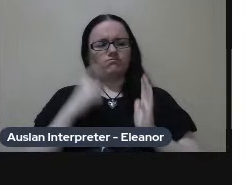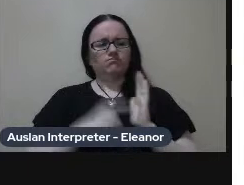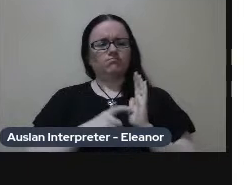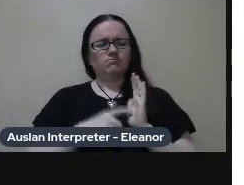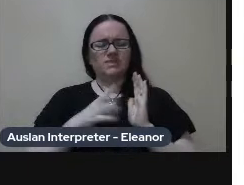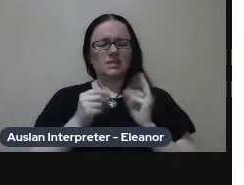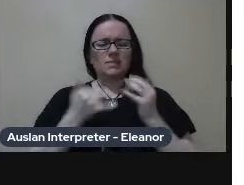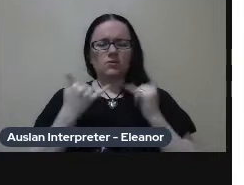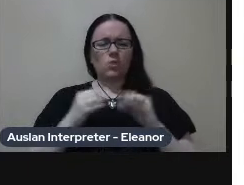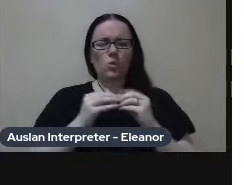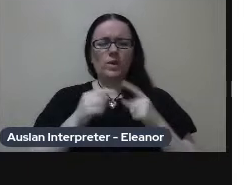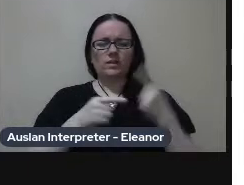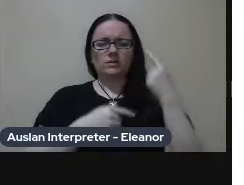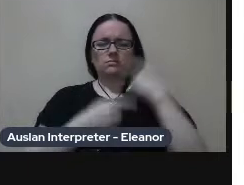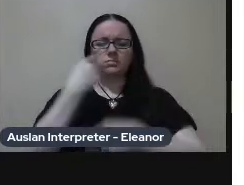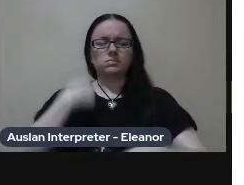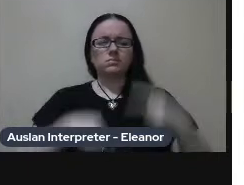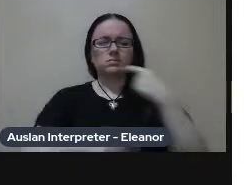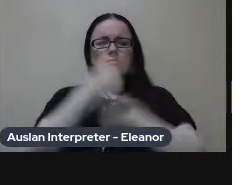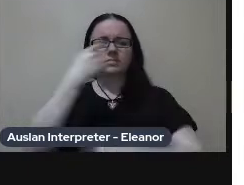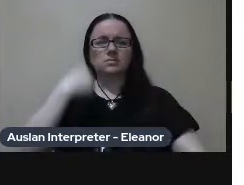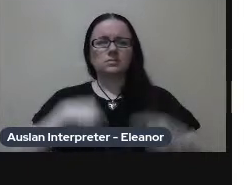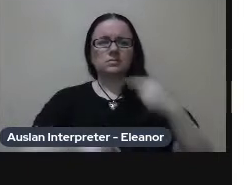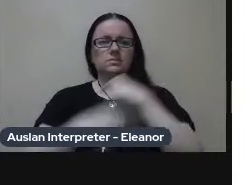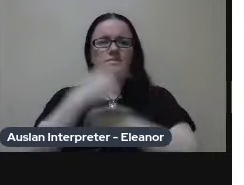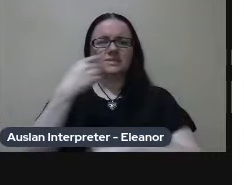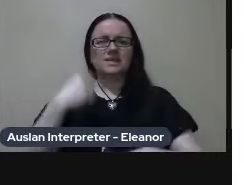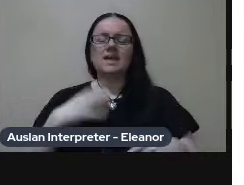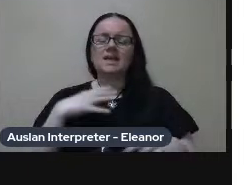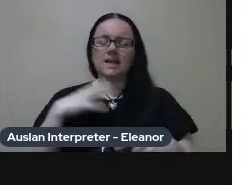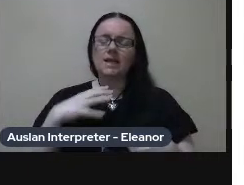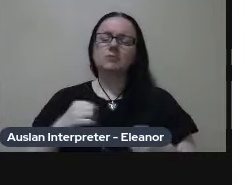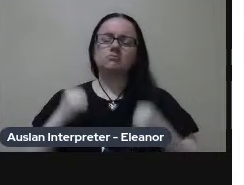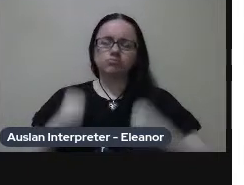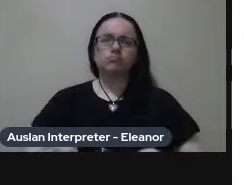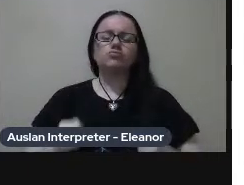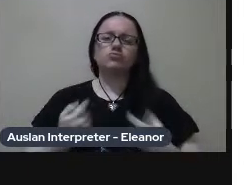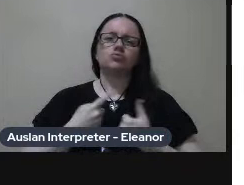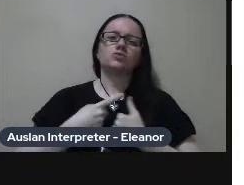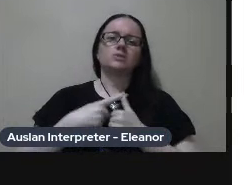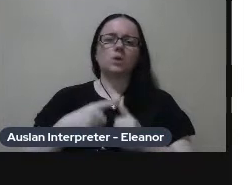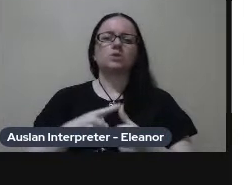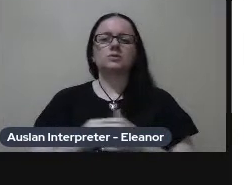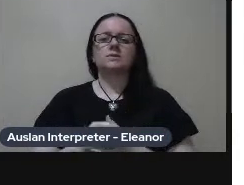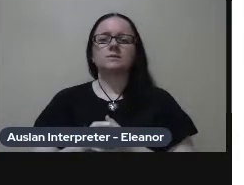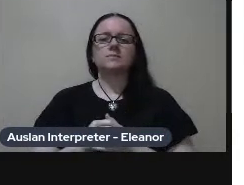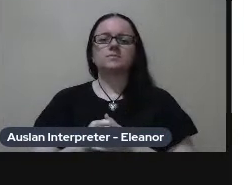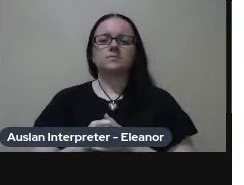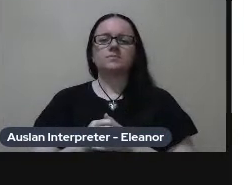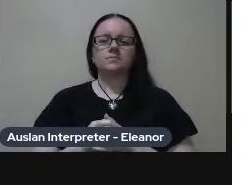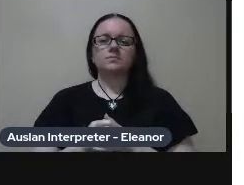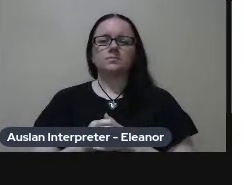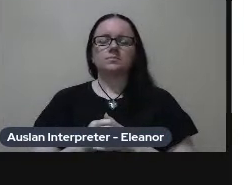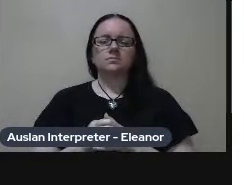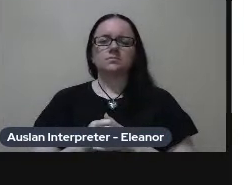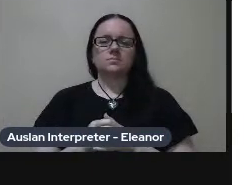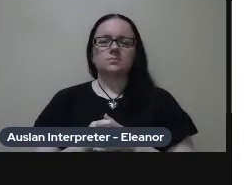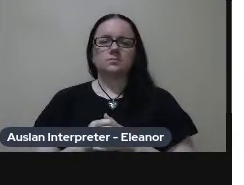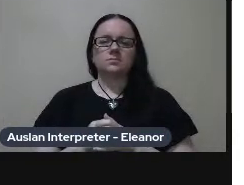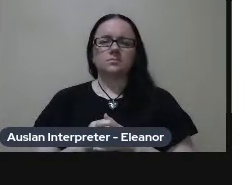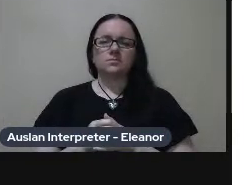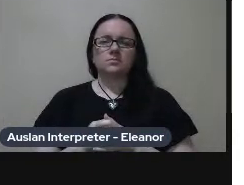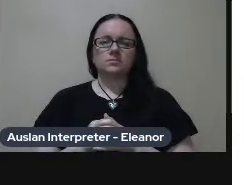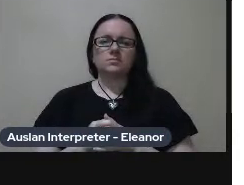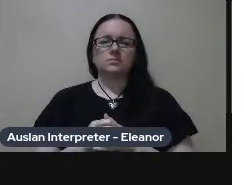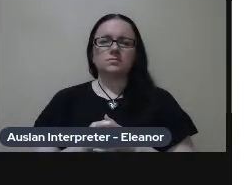with the circulation and we need a bit more of a heavy-duty response. And that's usually where you have the circulation